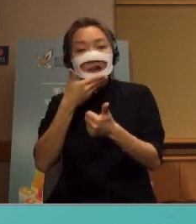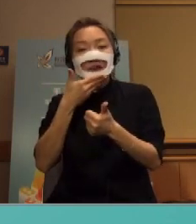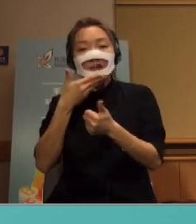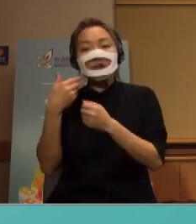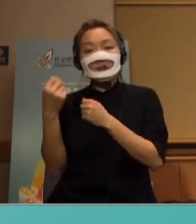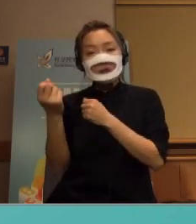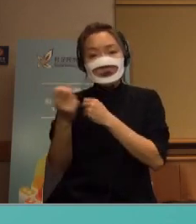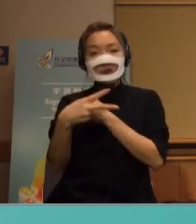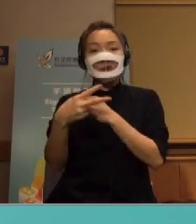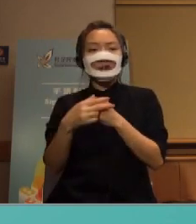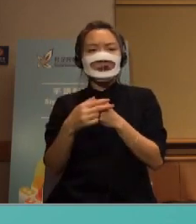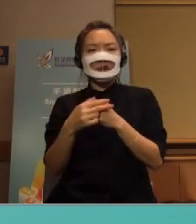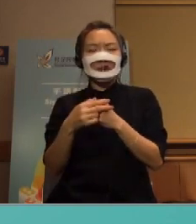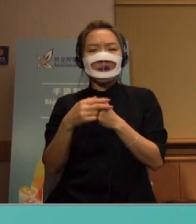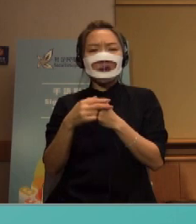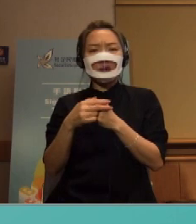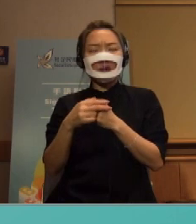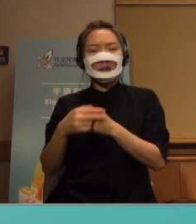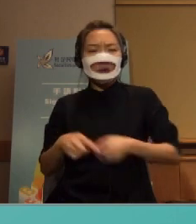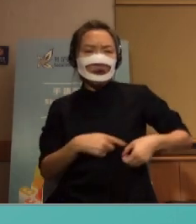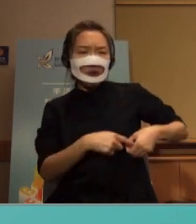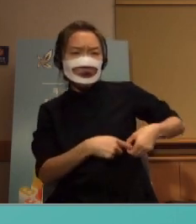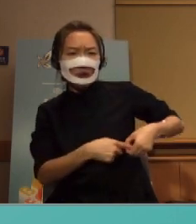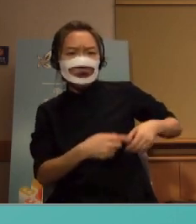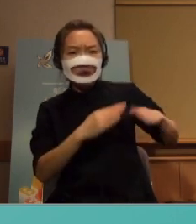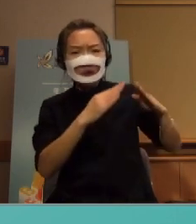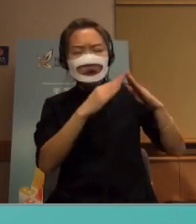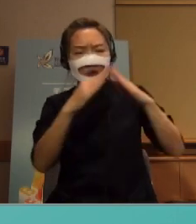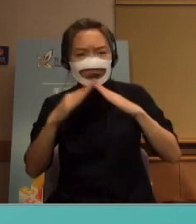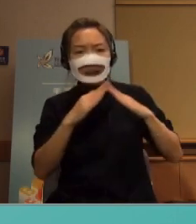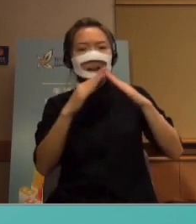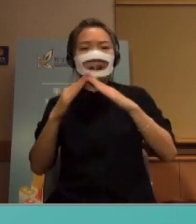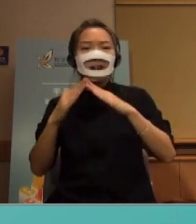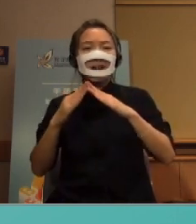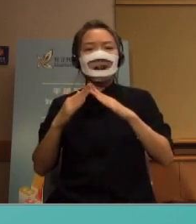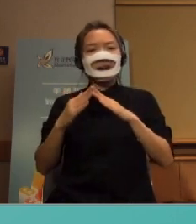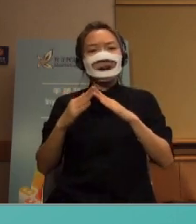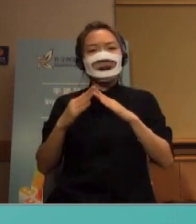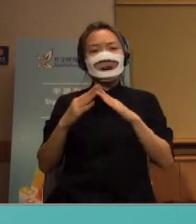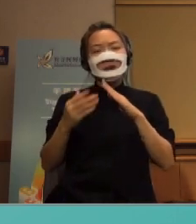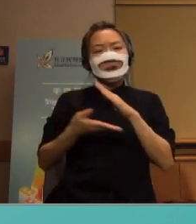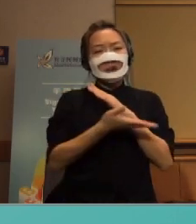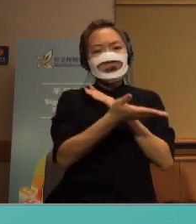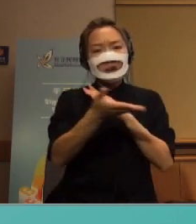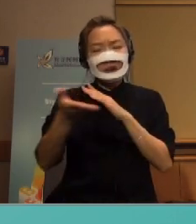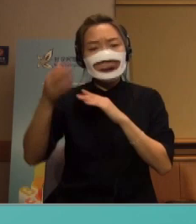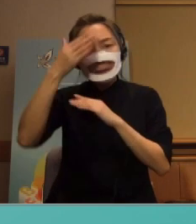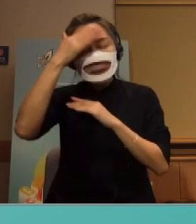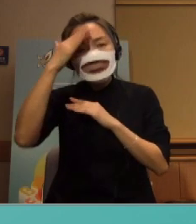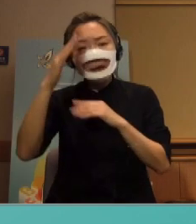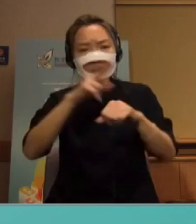to let them to know, to understand more about Web3, Metaverse, or digital assets. So we want